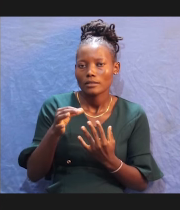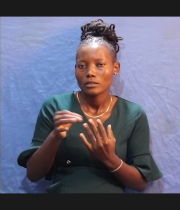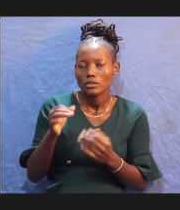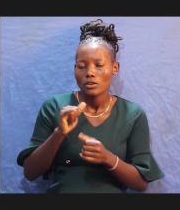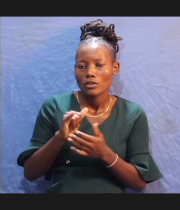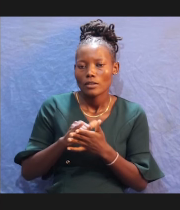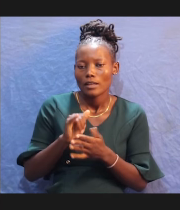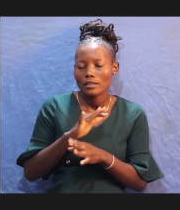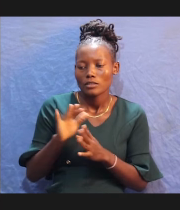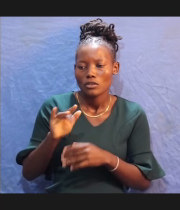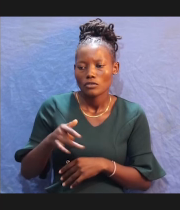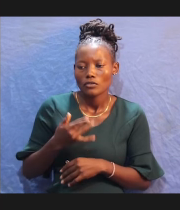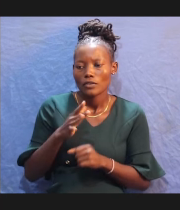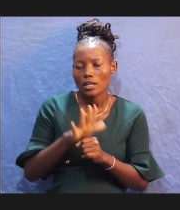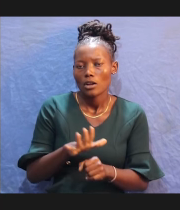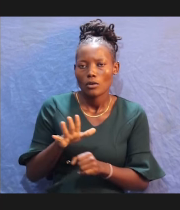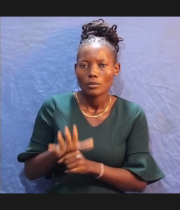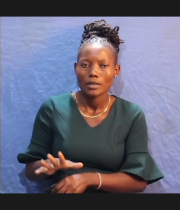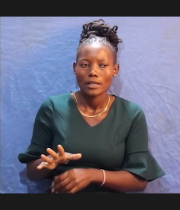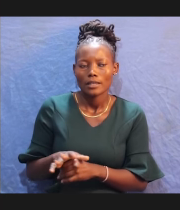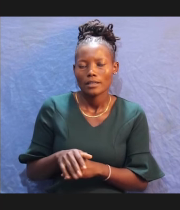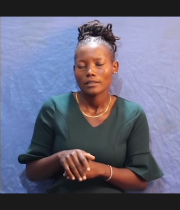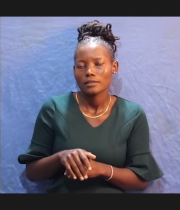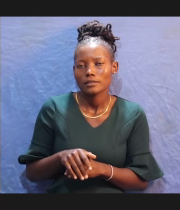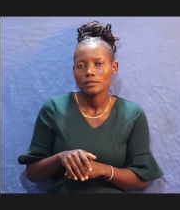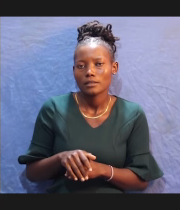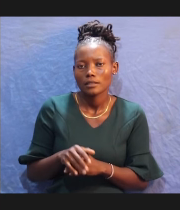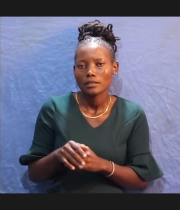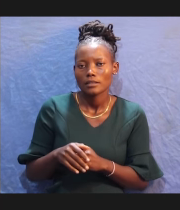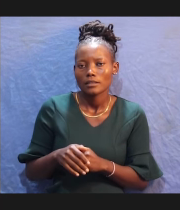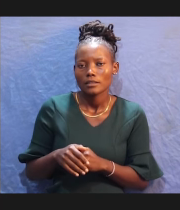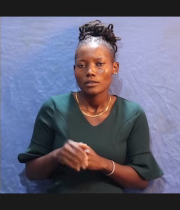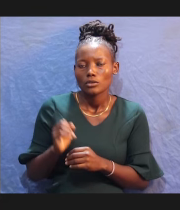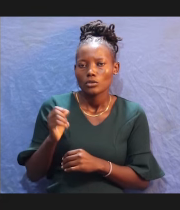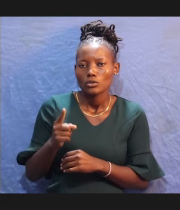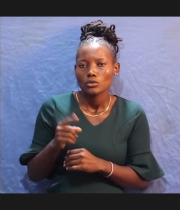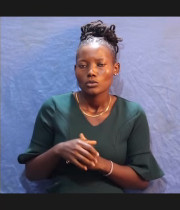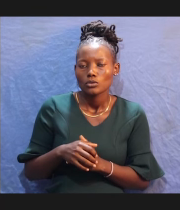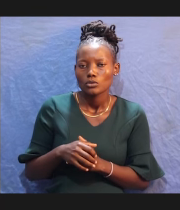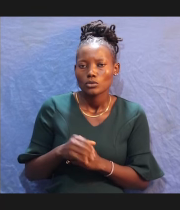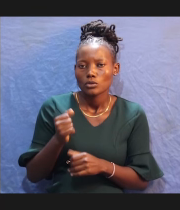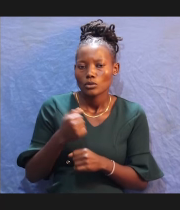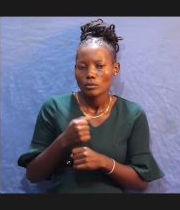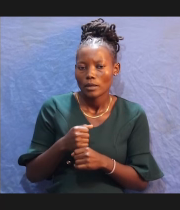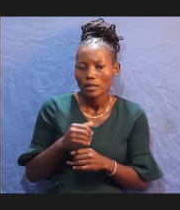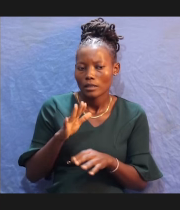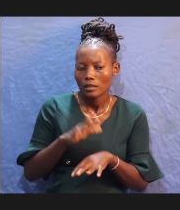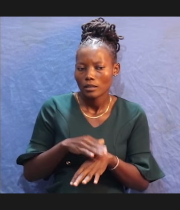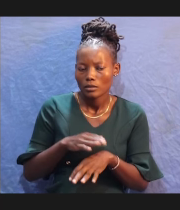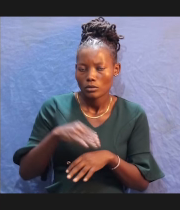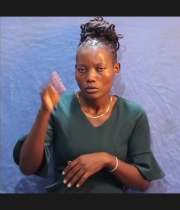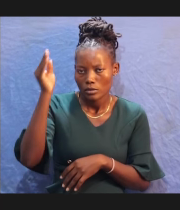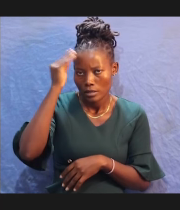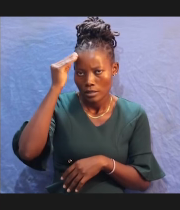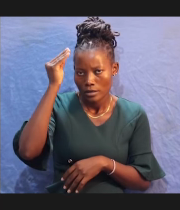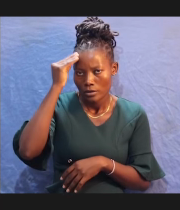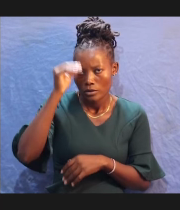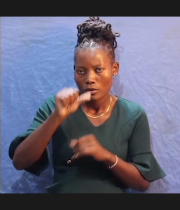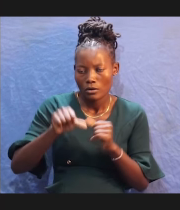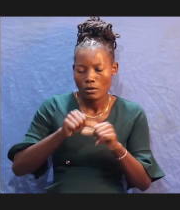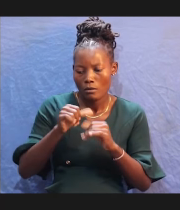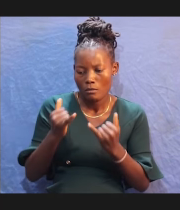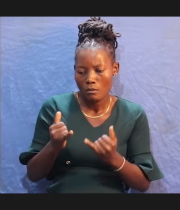neglect, or they won't feel like they are not worthy for the team. So you really need to make a good educational session about, okay,